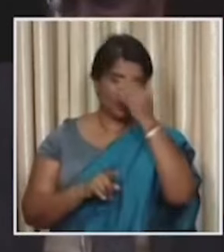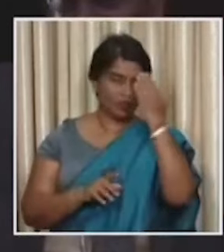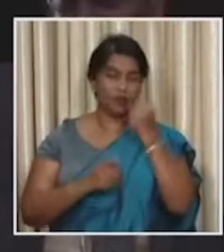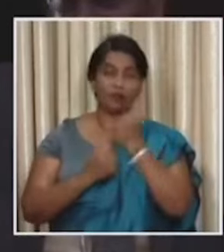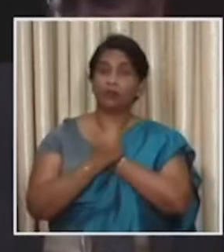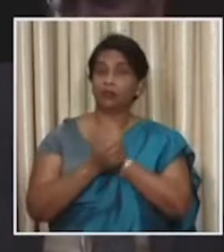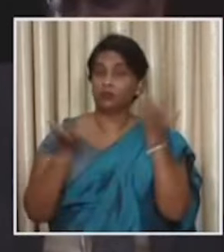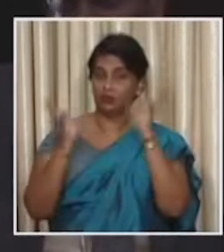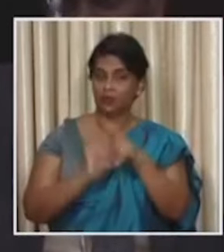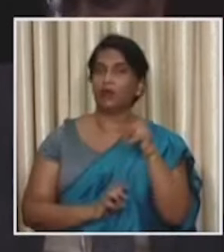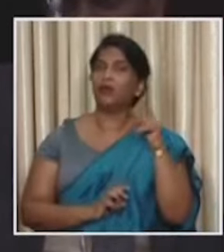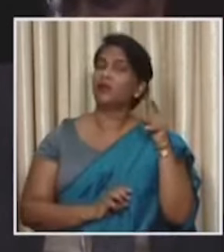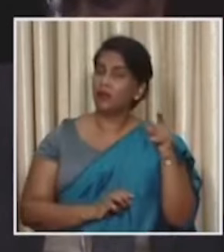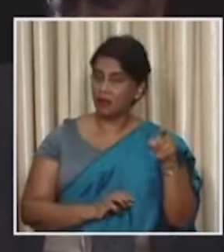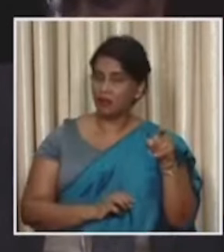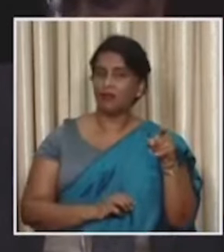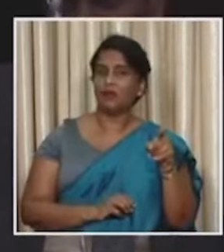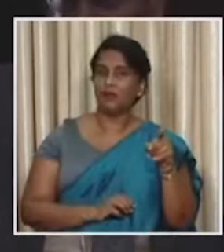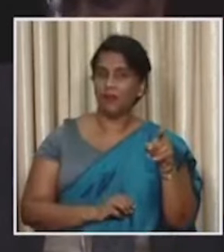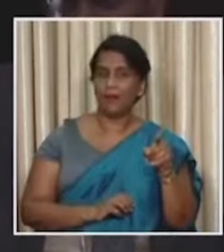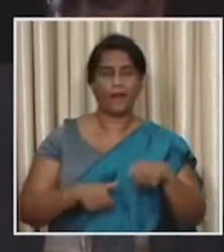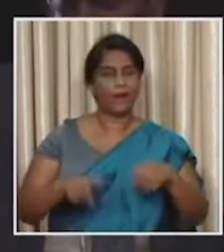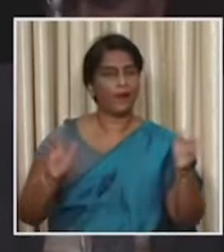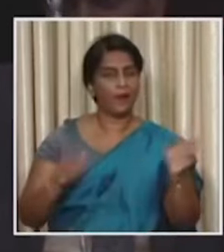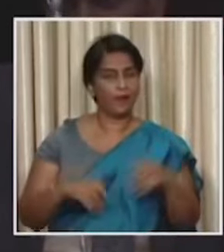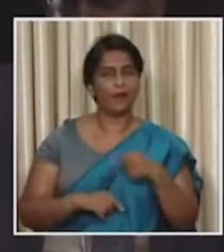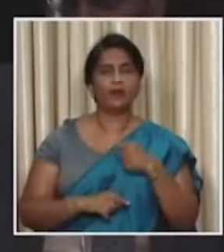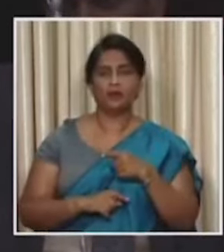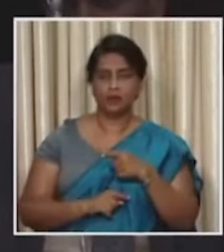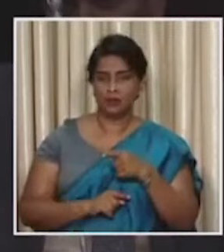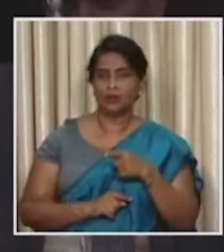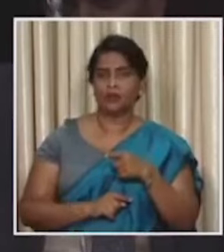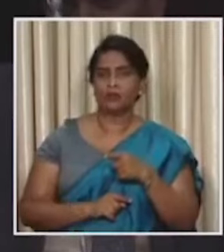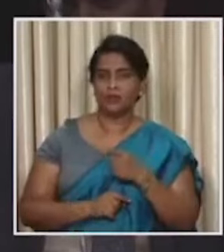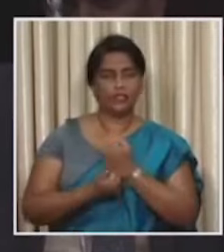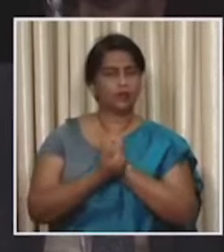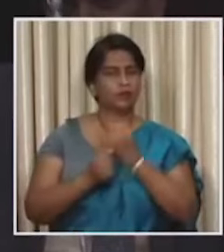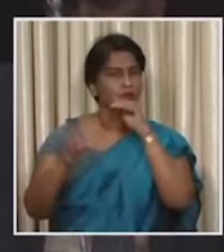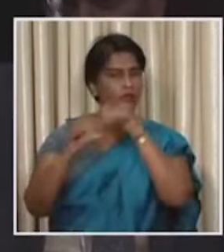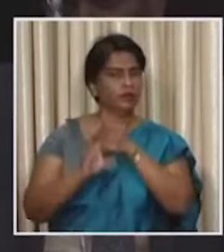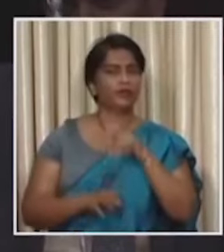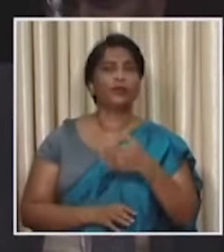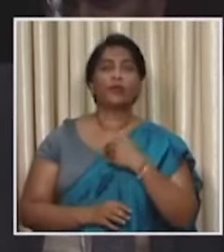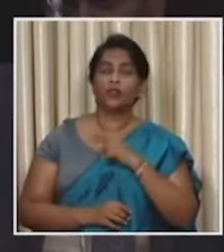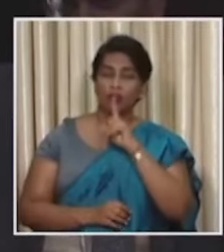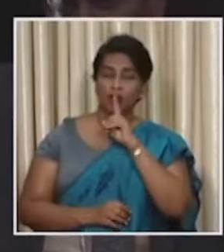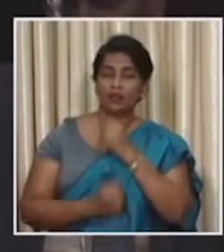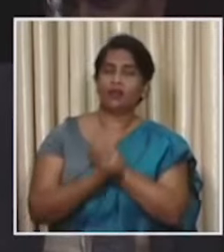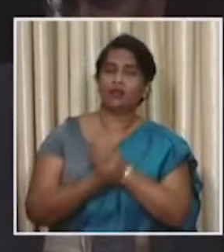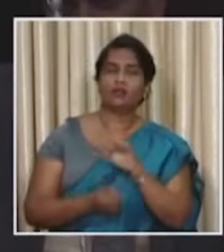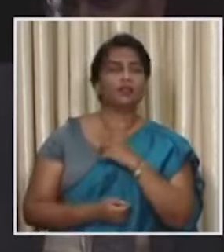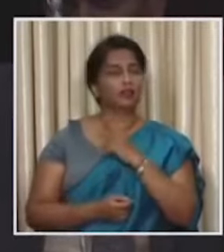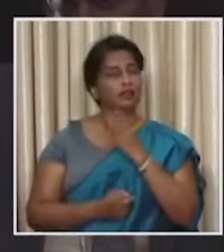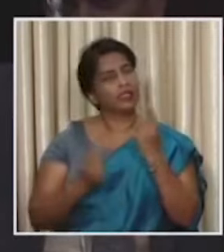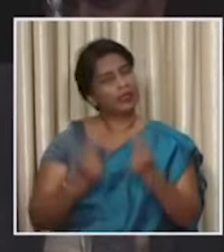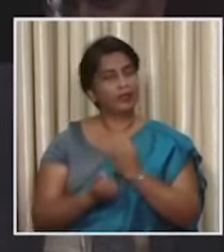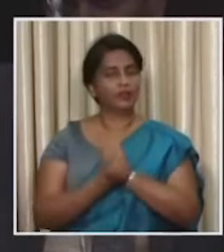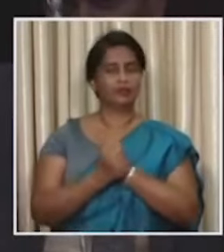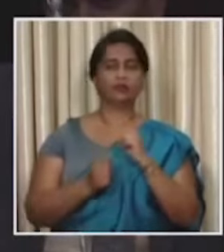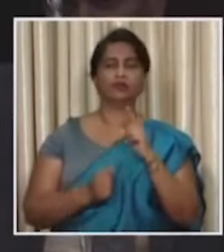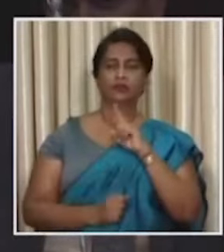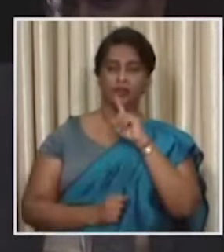still continue to be incarcerated. I would urge for you to release them as early as possible. I would like to mention